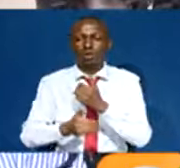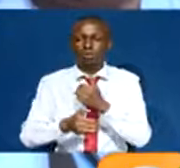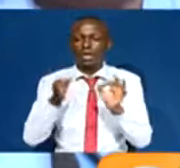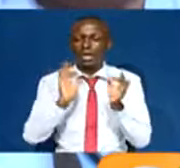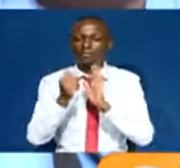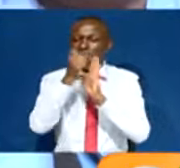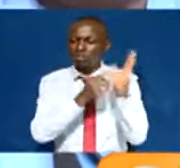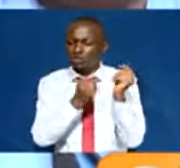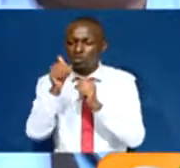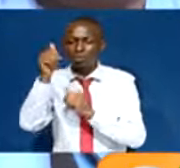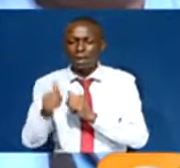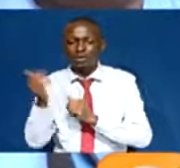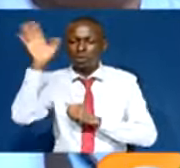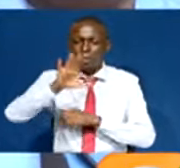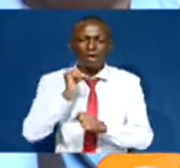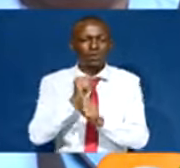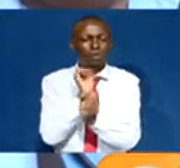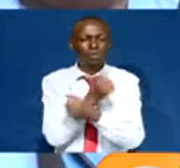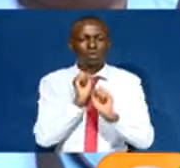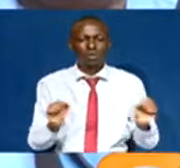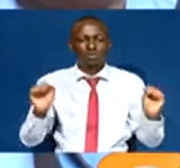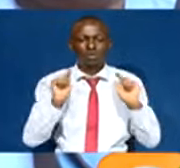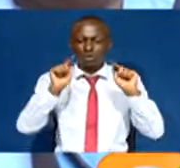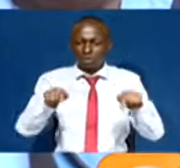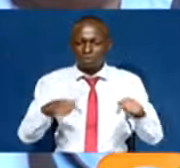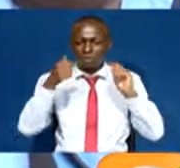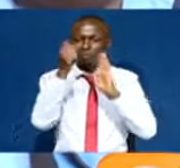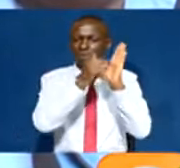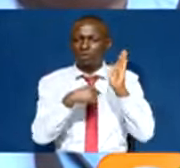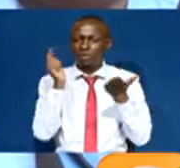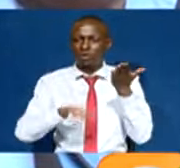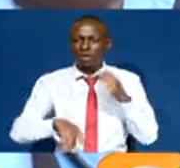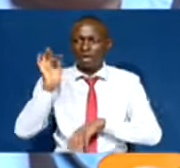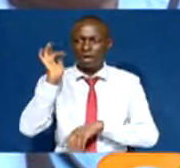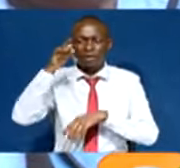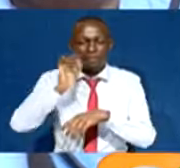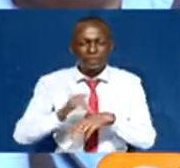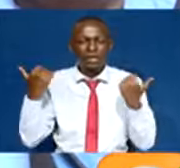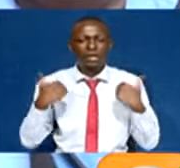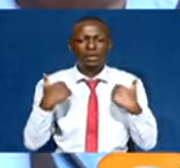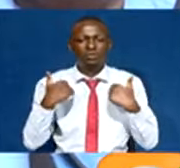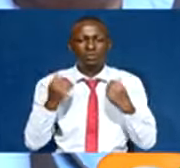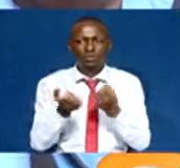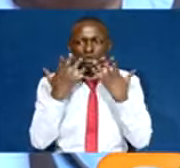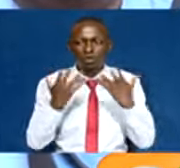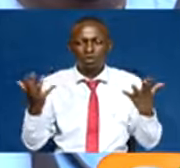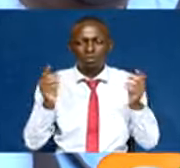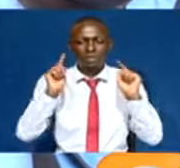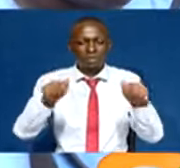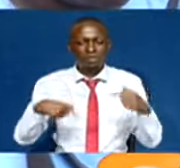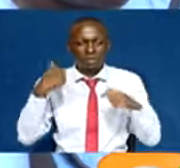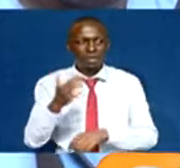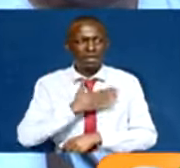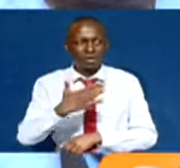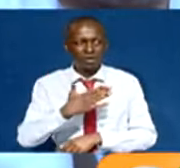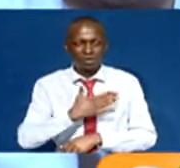work. To anyone who would want to deem our demands as inconsequential, we want to say this to you, that our demands are